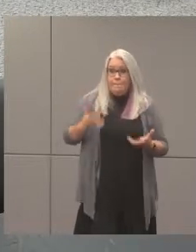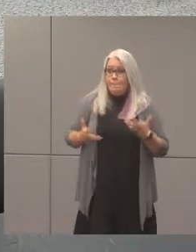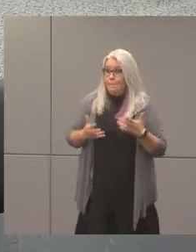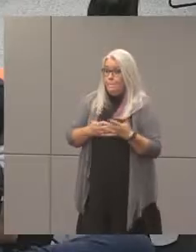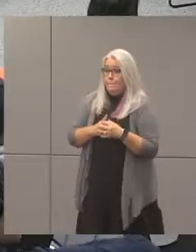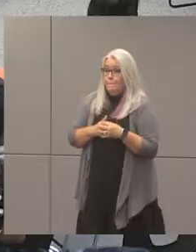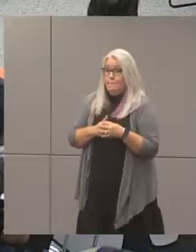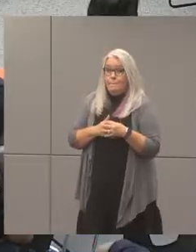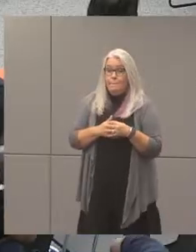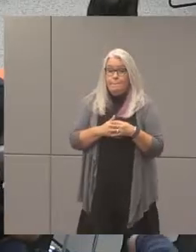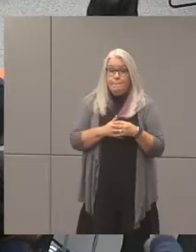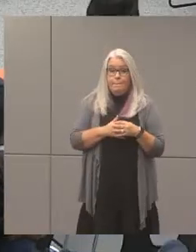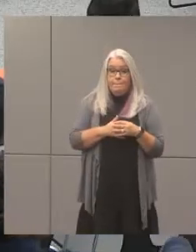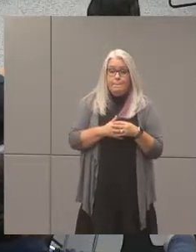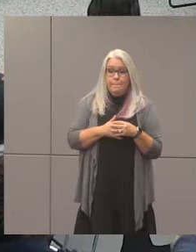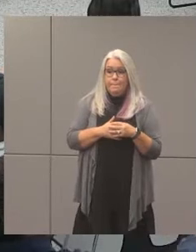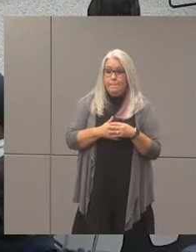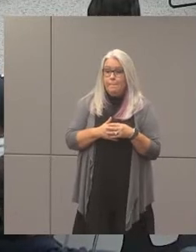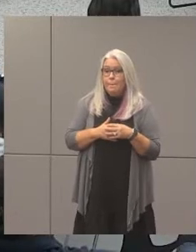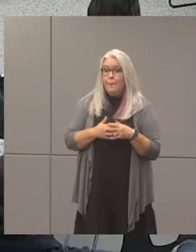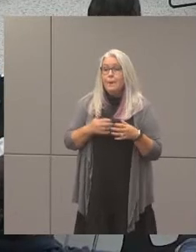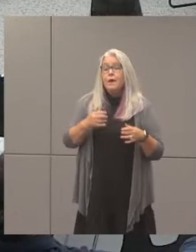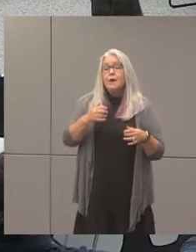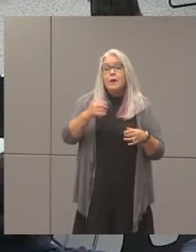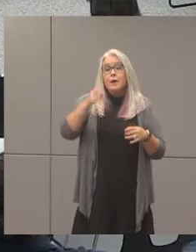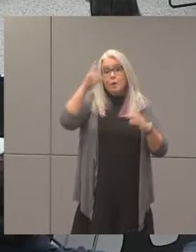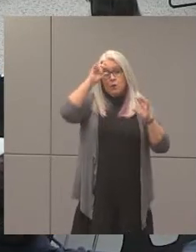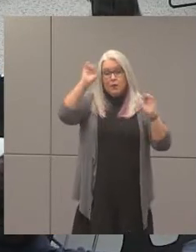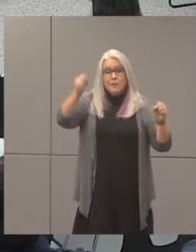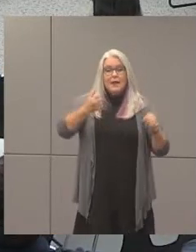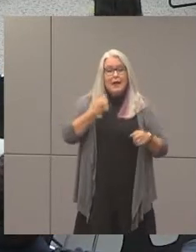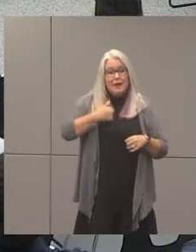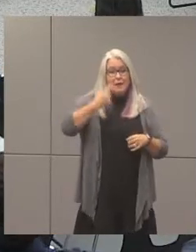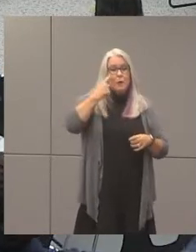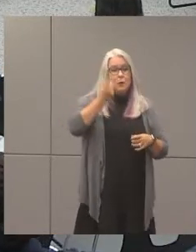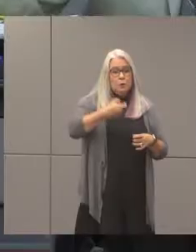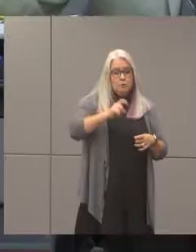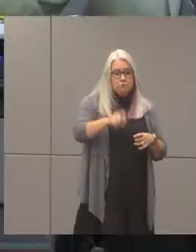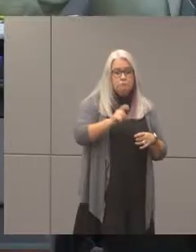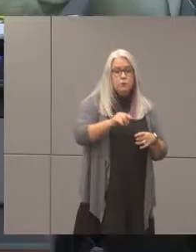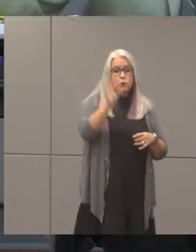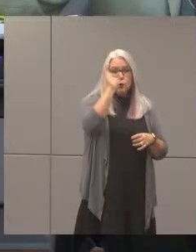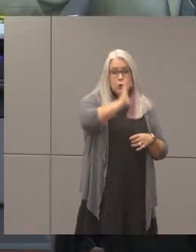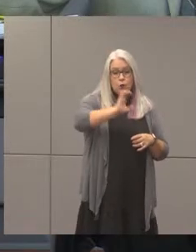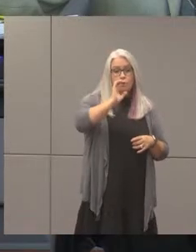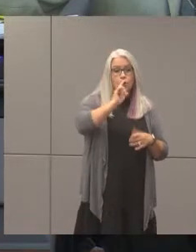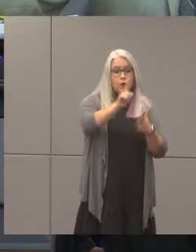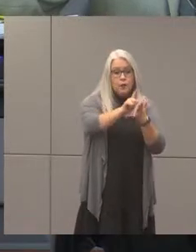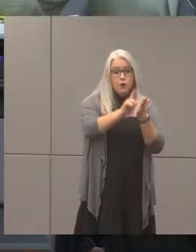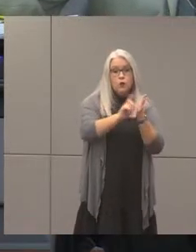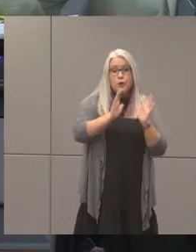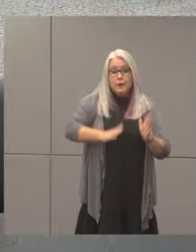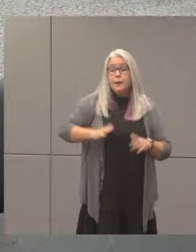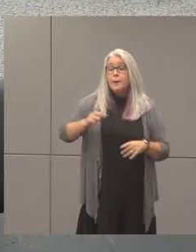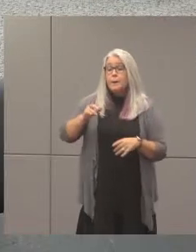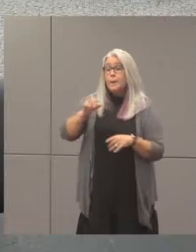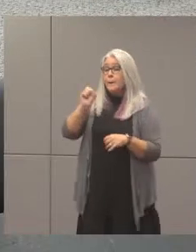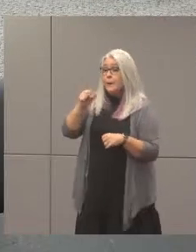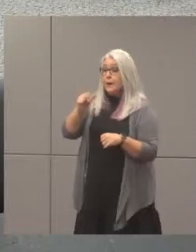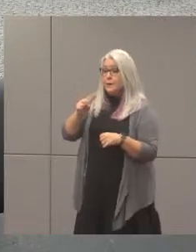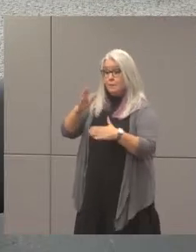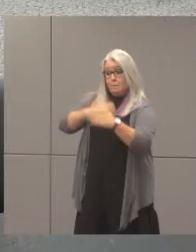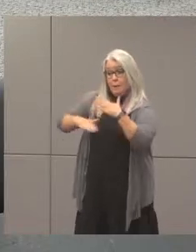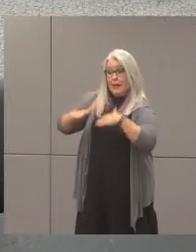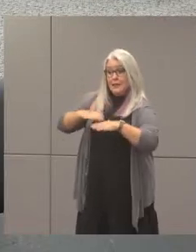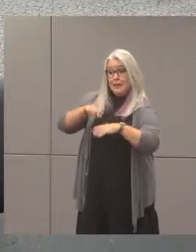President? Yeah. You have to look for the attorney. Yeah, based on that call and the attitude